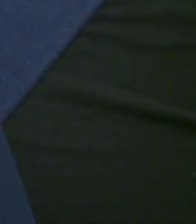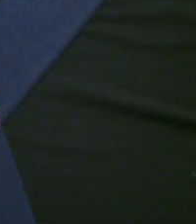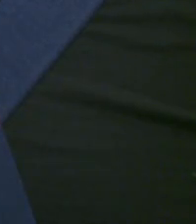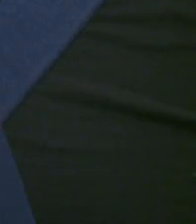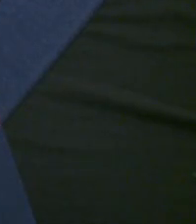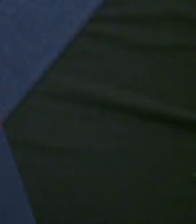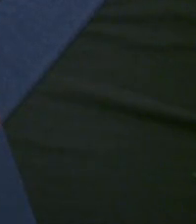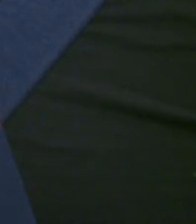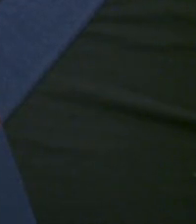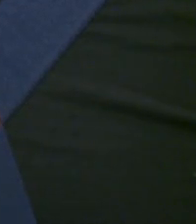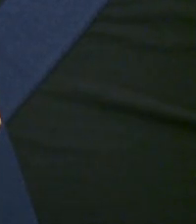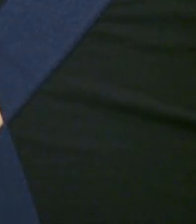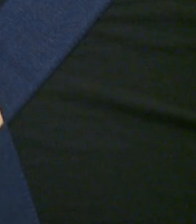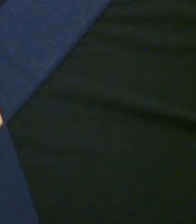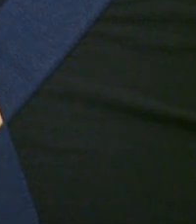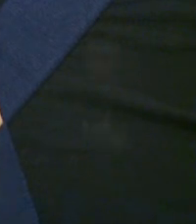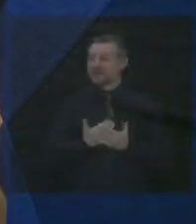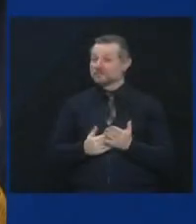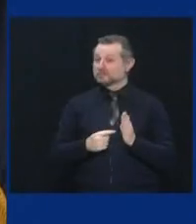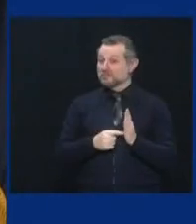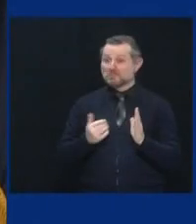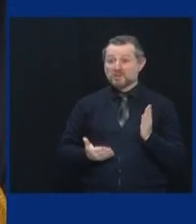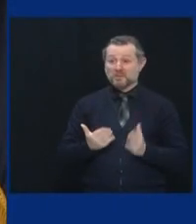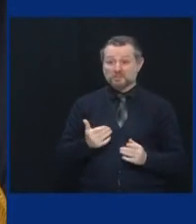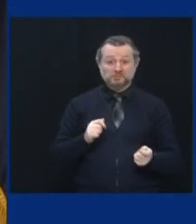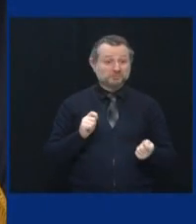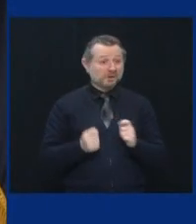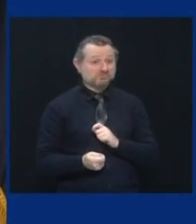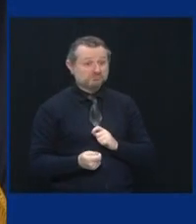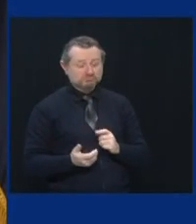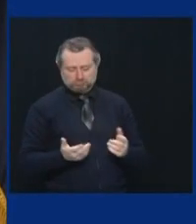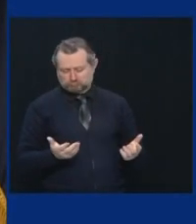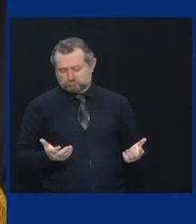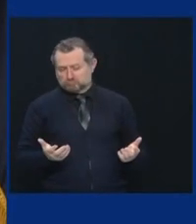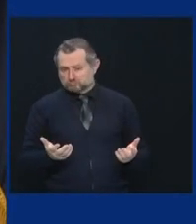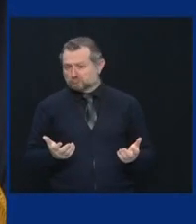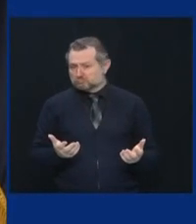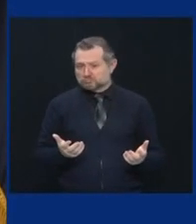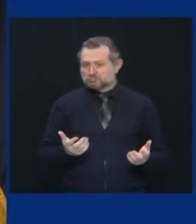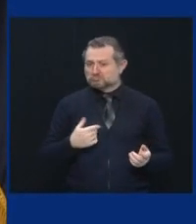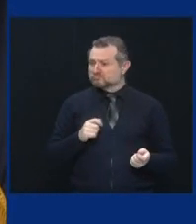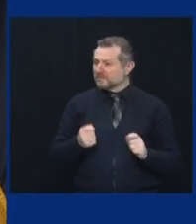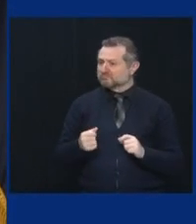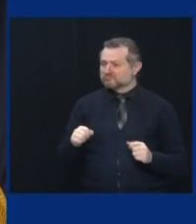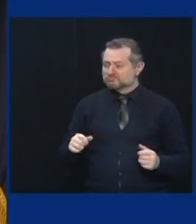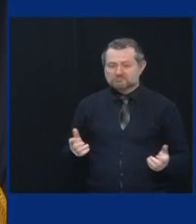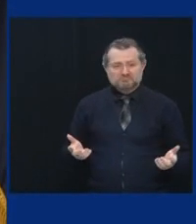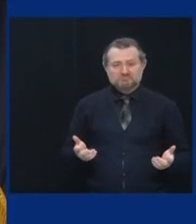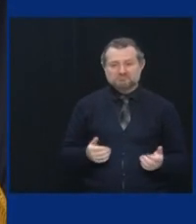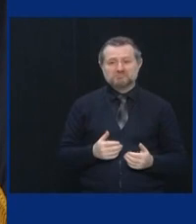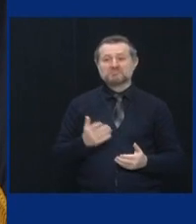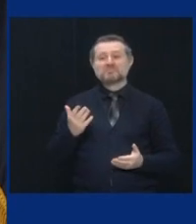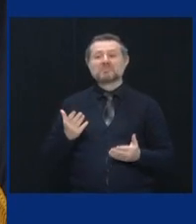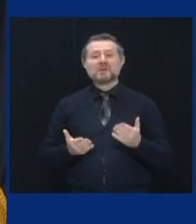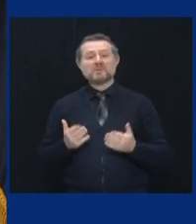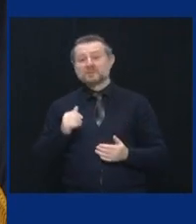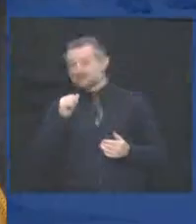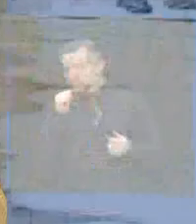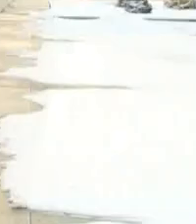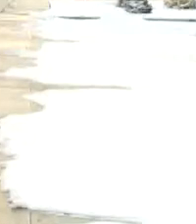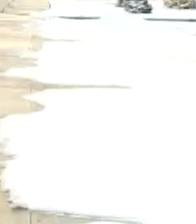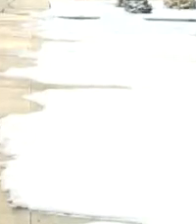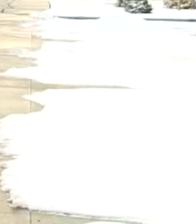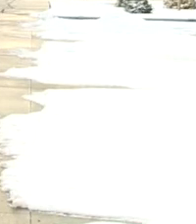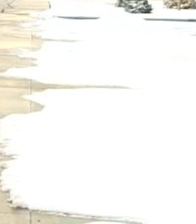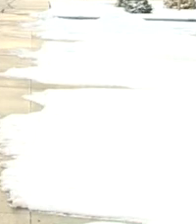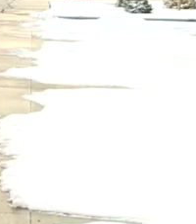as a moving target, or as he put it, the facts may change. They may not change, but they may change.